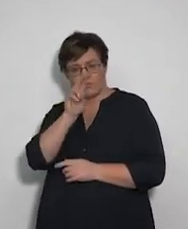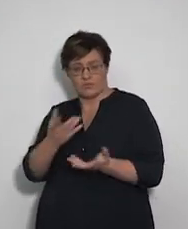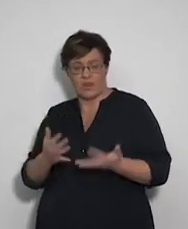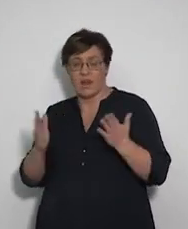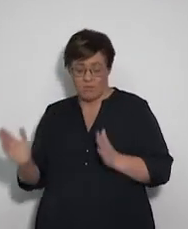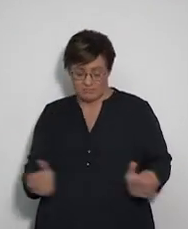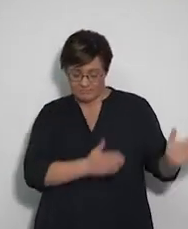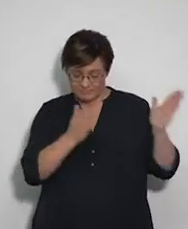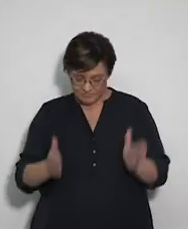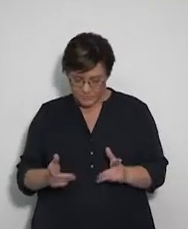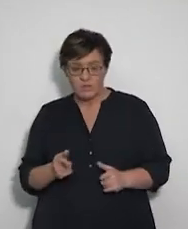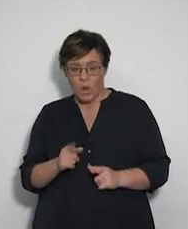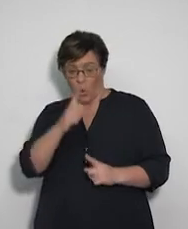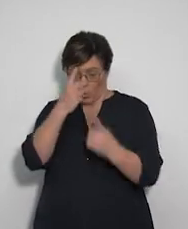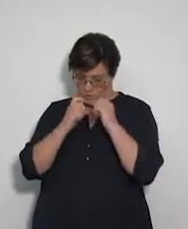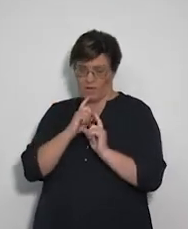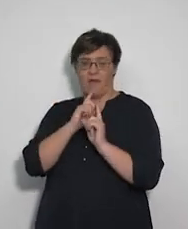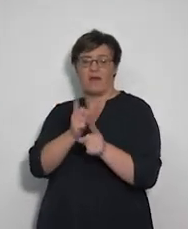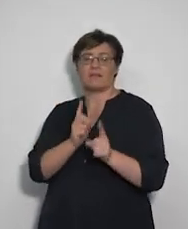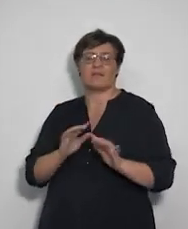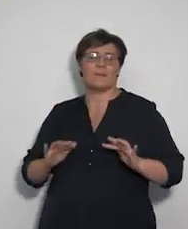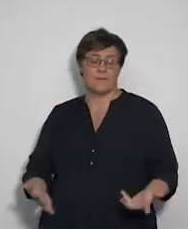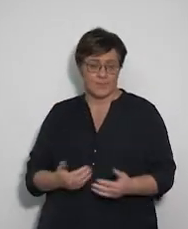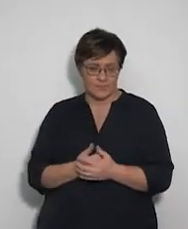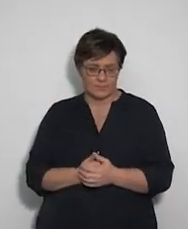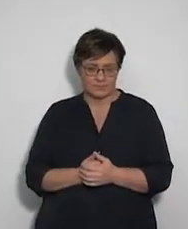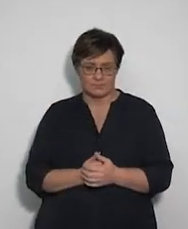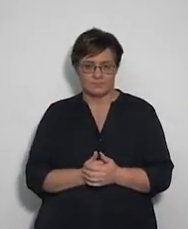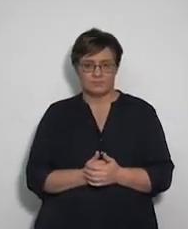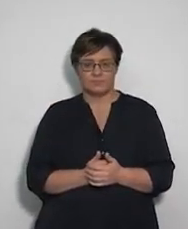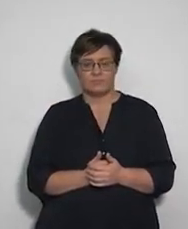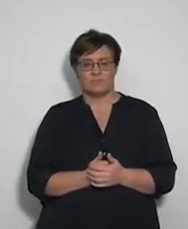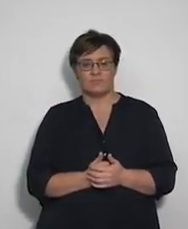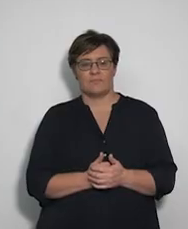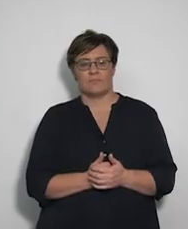concepts. Now let's try and apply our understanding to a few questions.